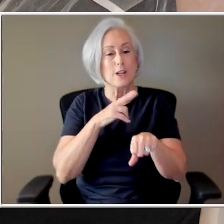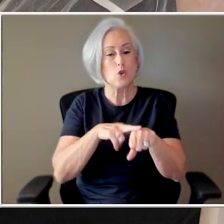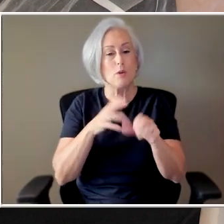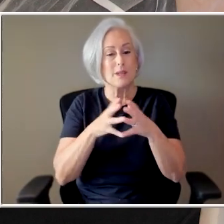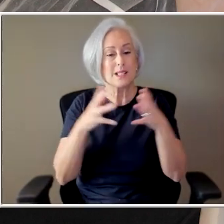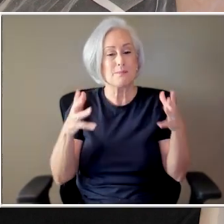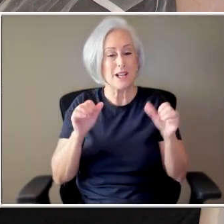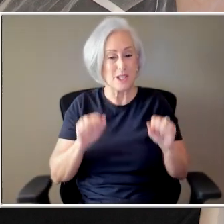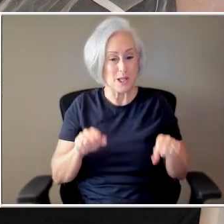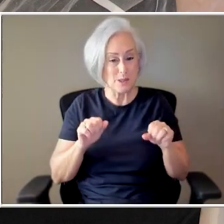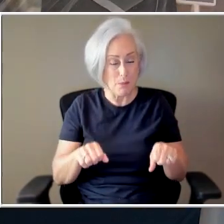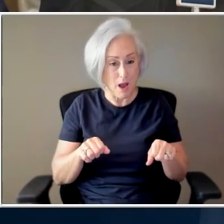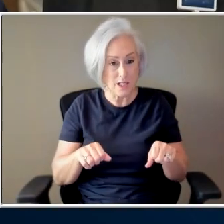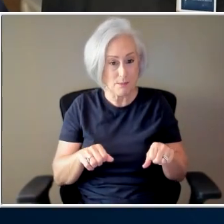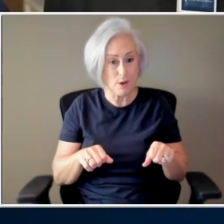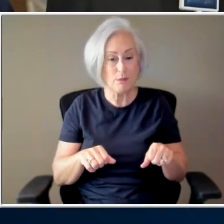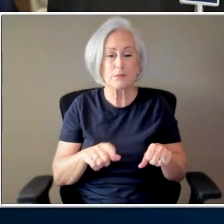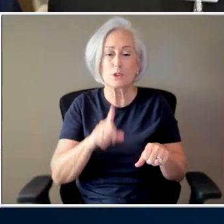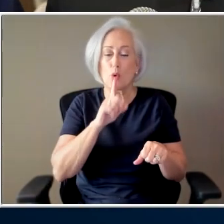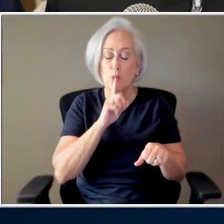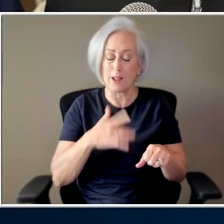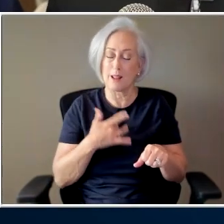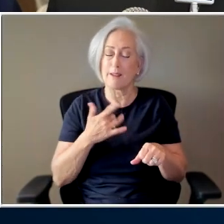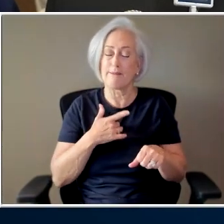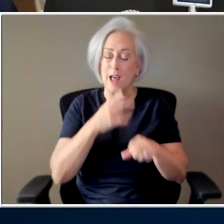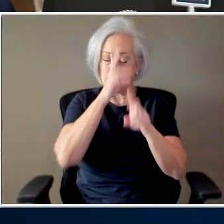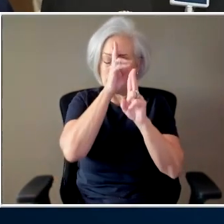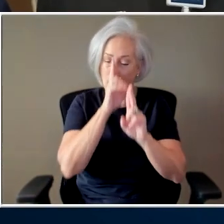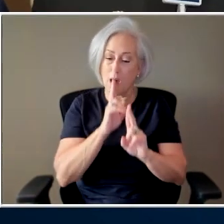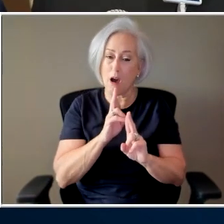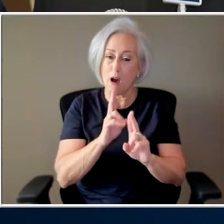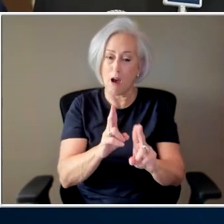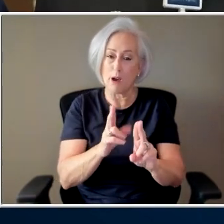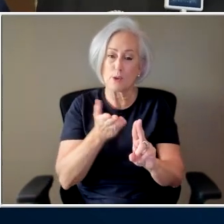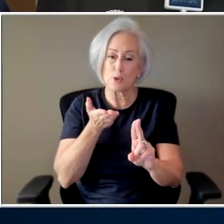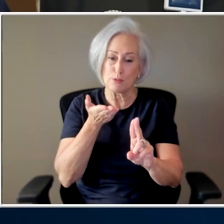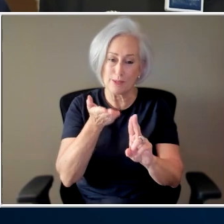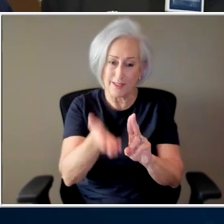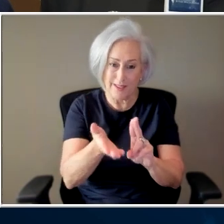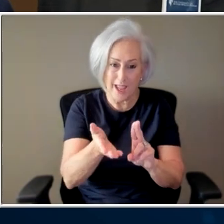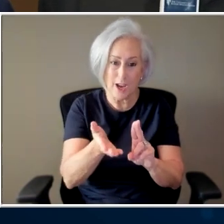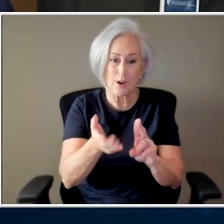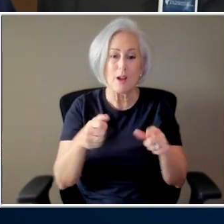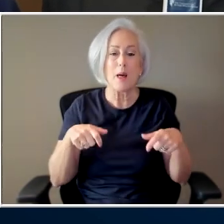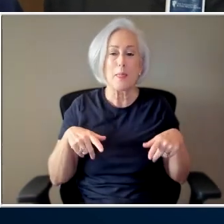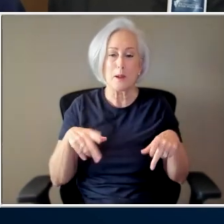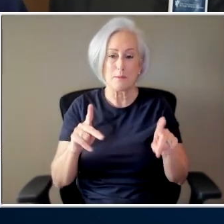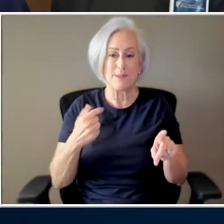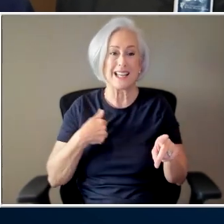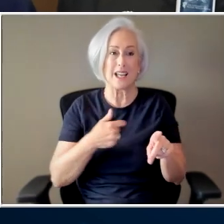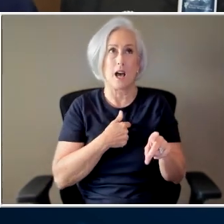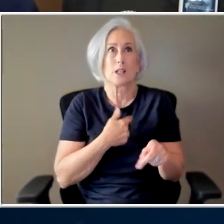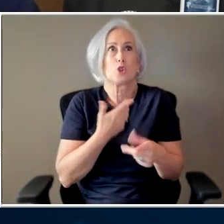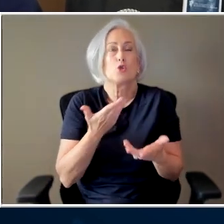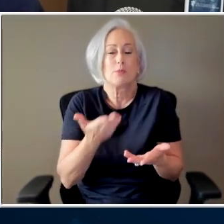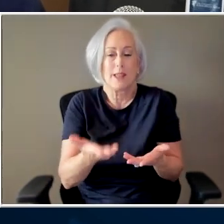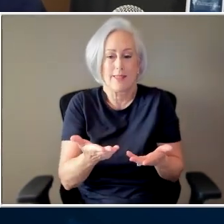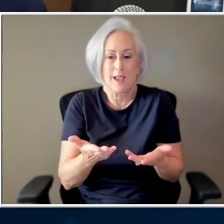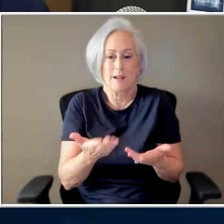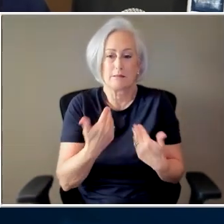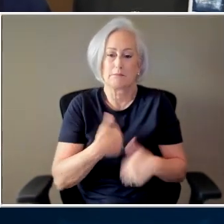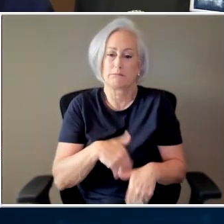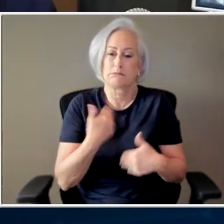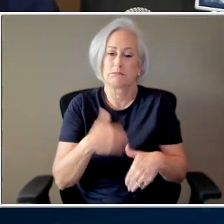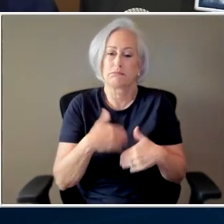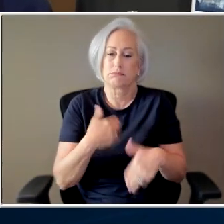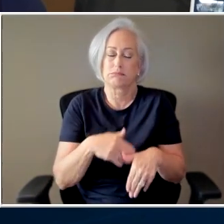say that it was an honor for us to be present, and that they would allow us to be present, and that was such an honor for us to be there,